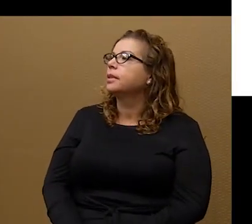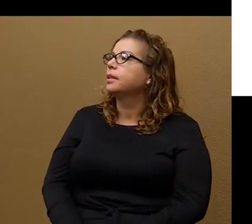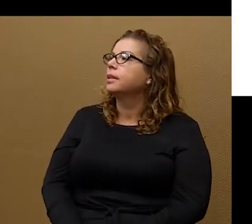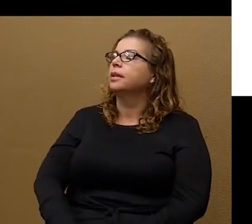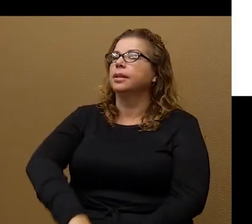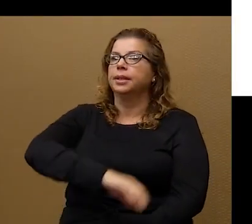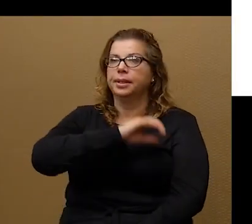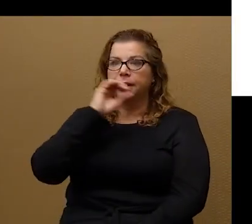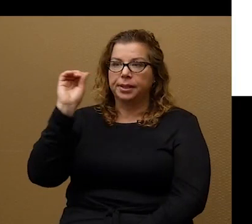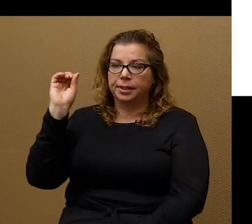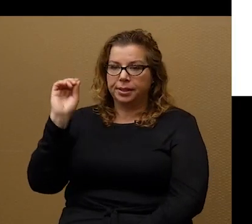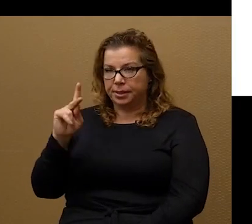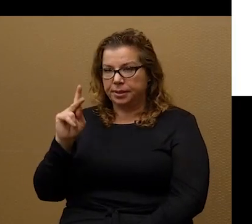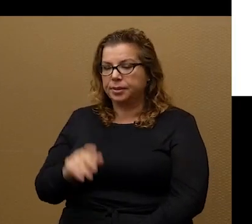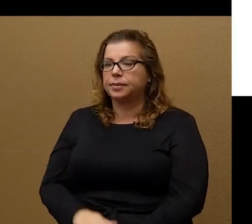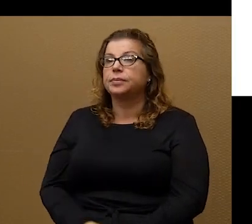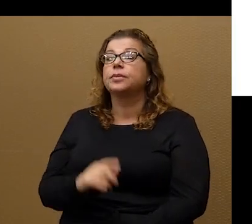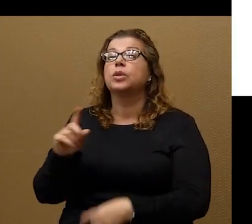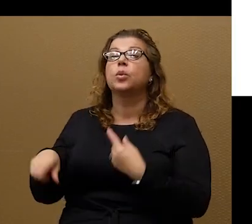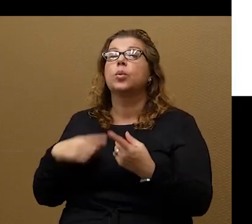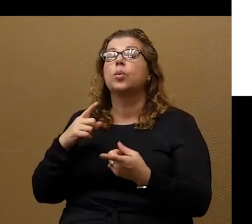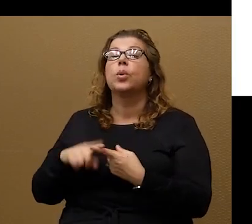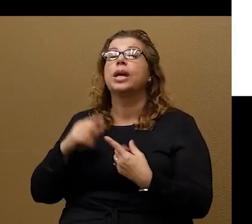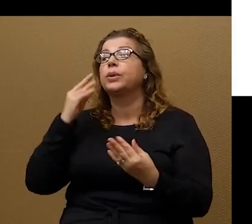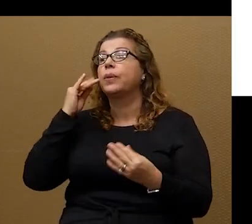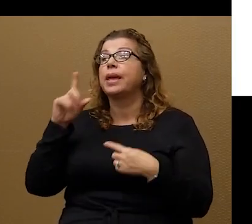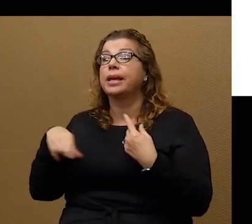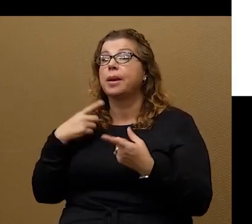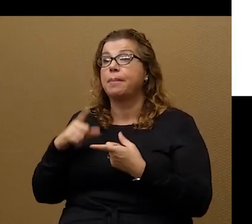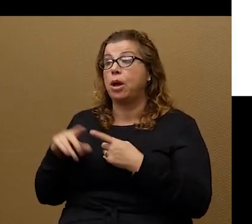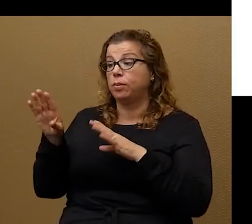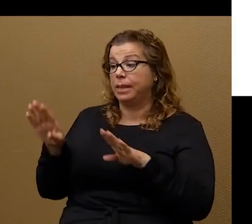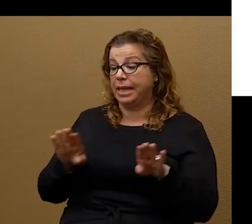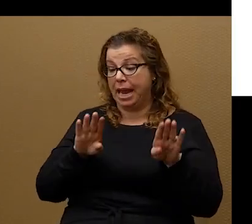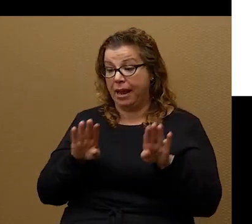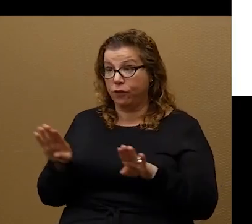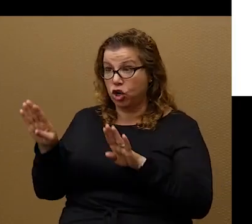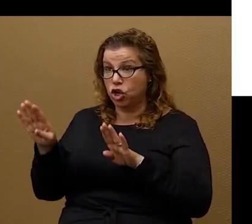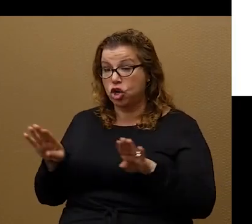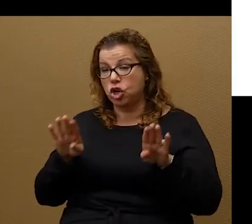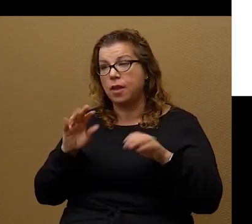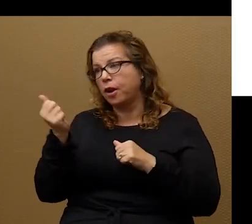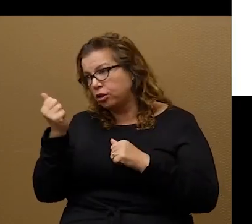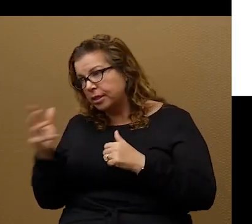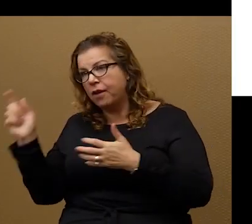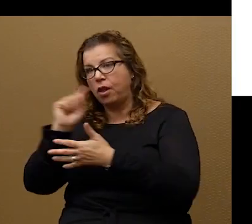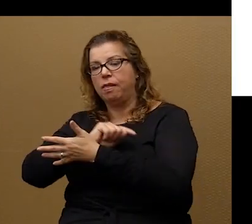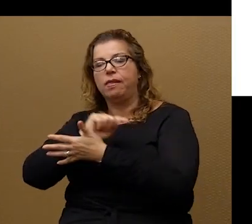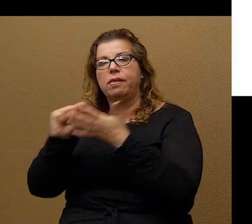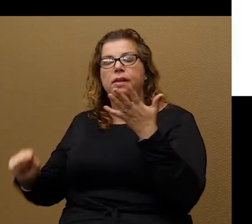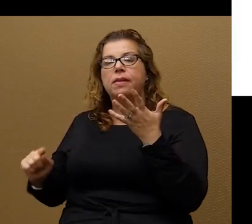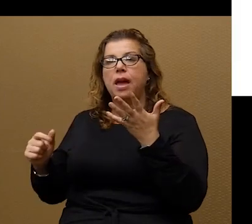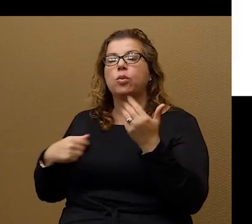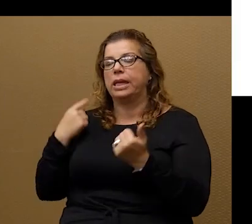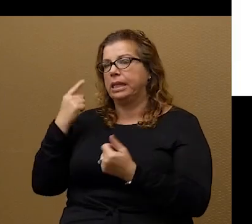All right, so when thinking about behavior, there are several things that we need to take in